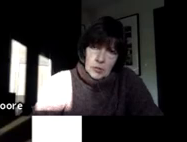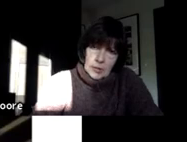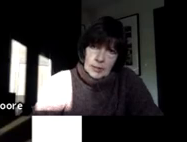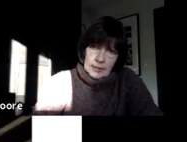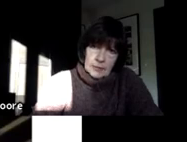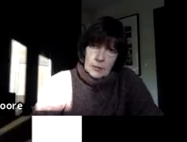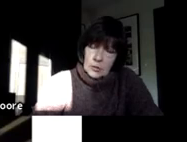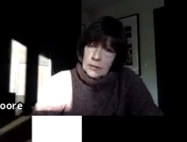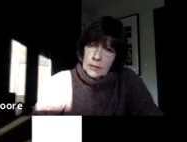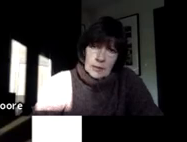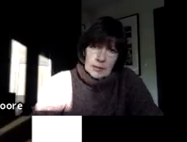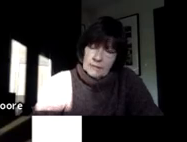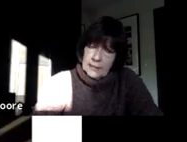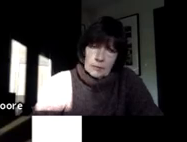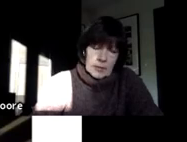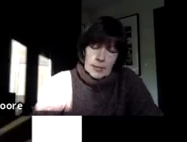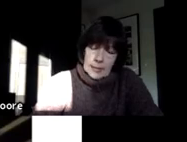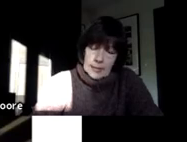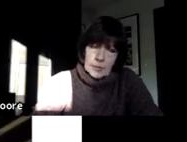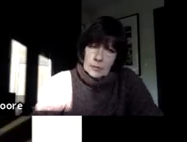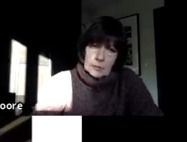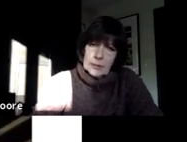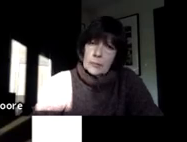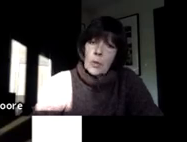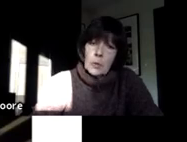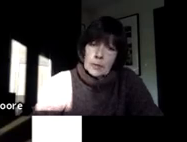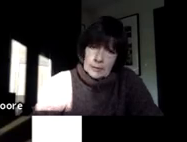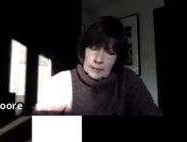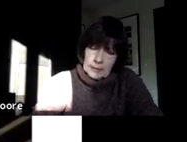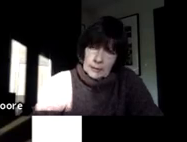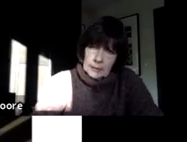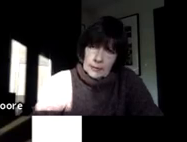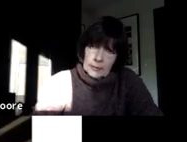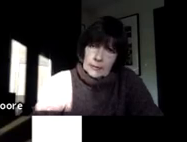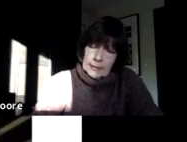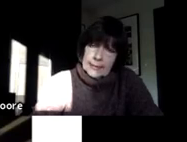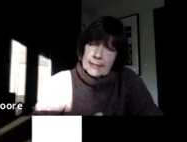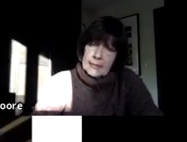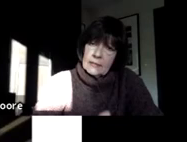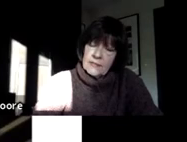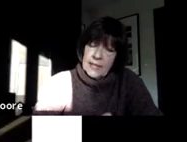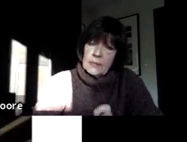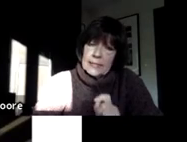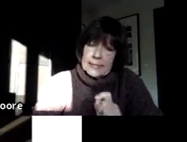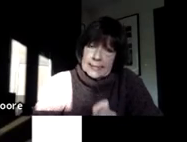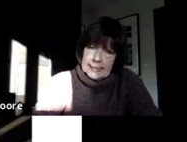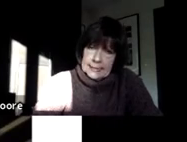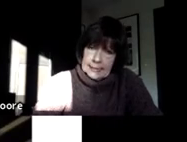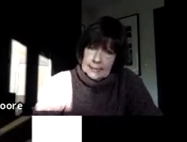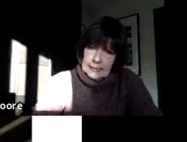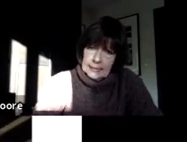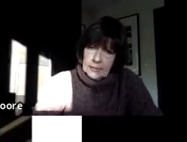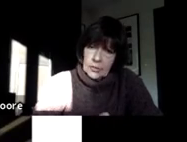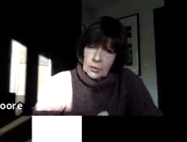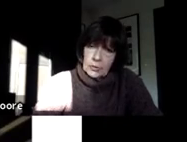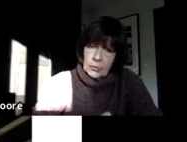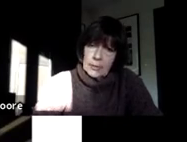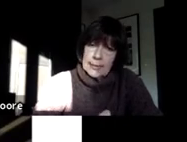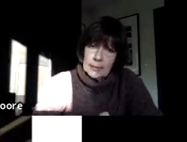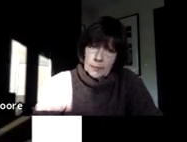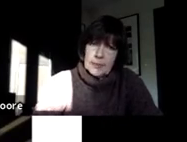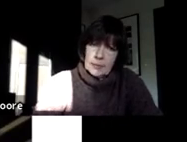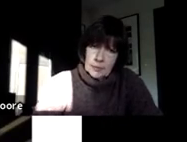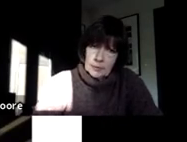messaging, which I have to share, I found absolutely abhorrent. The last thing families need is to go